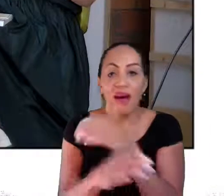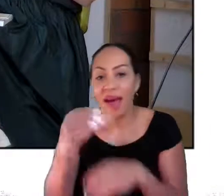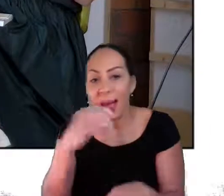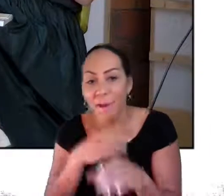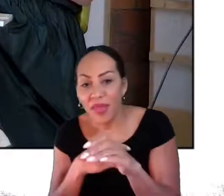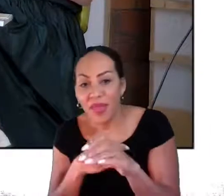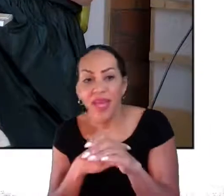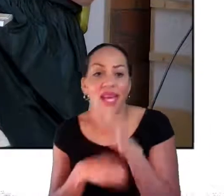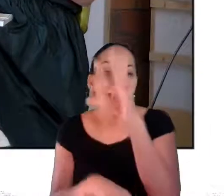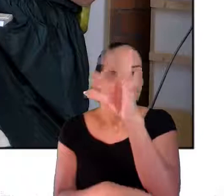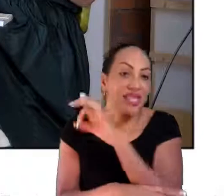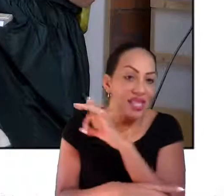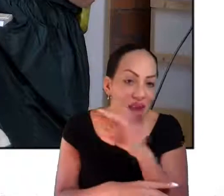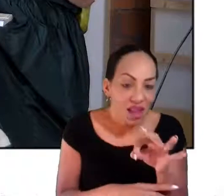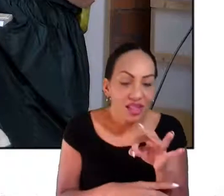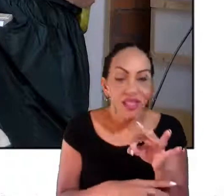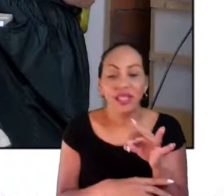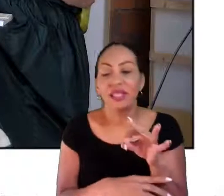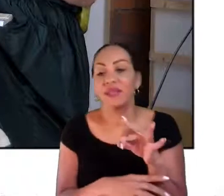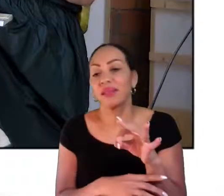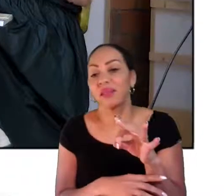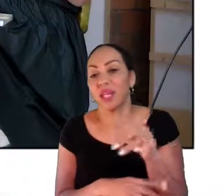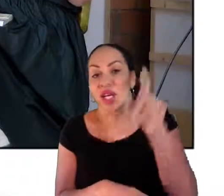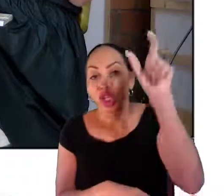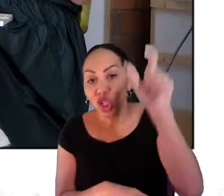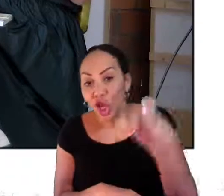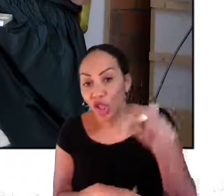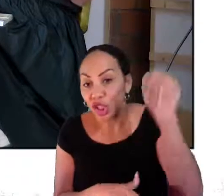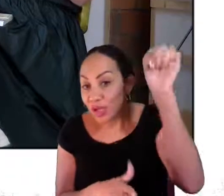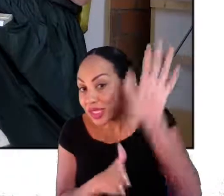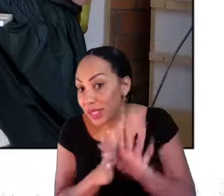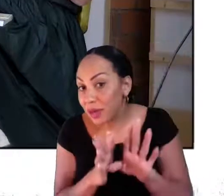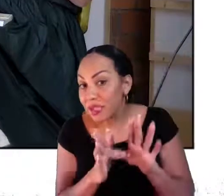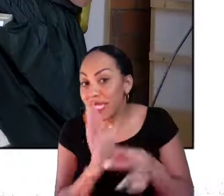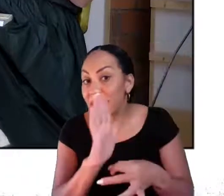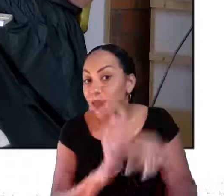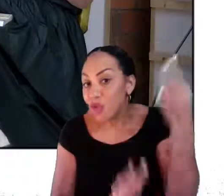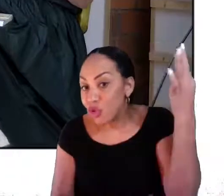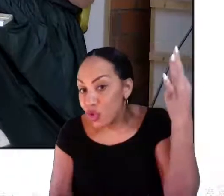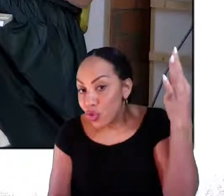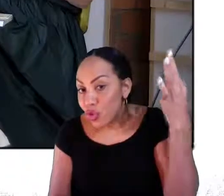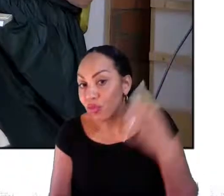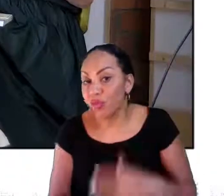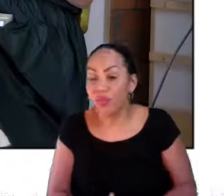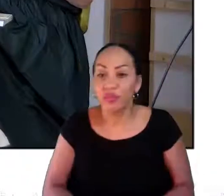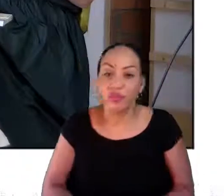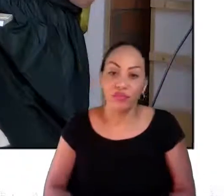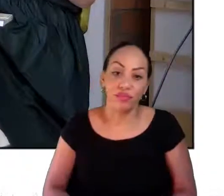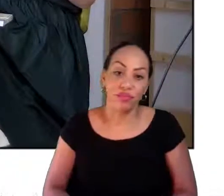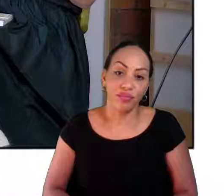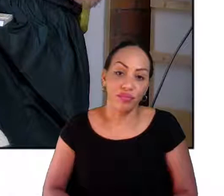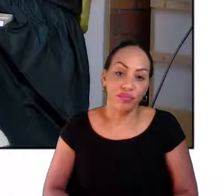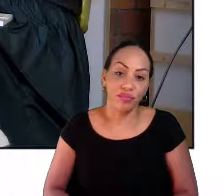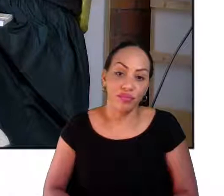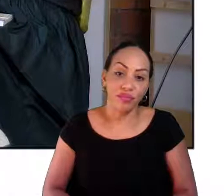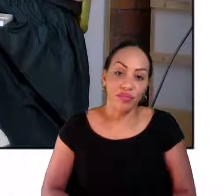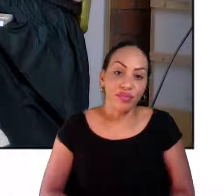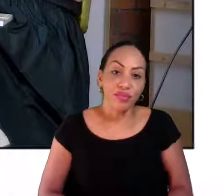help support better customer experiences, or just to get people to understand different cognitive